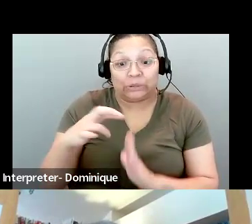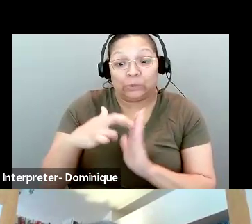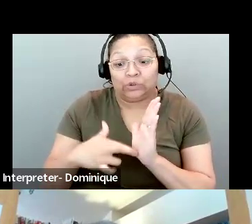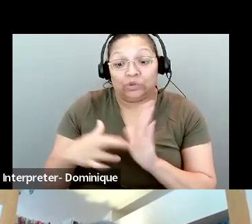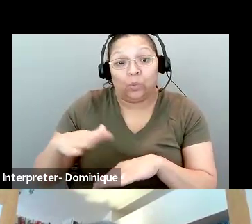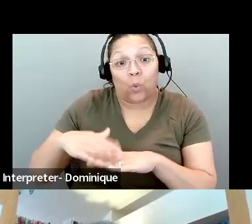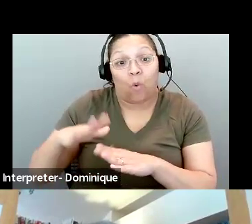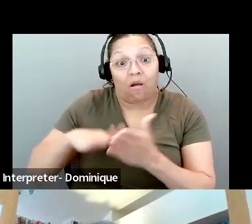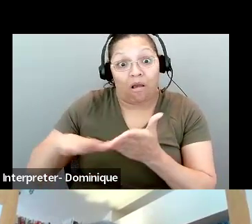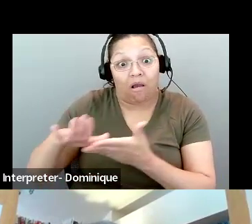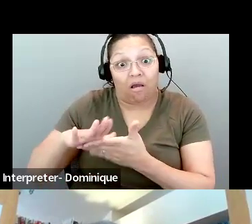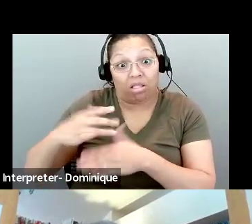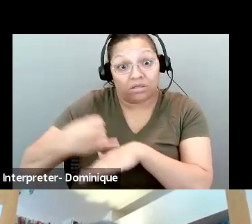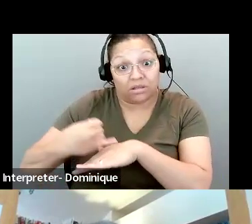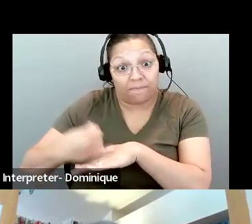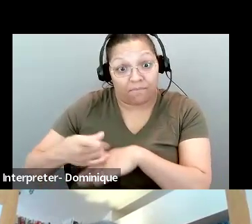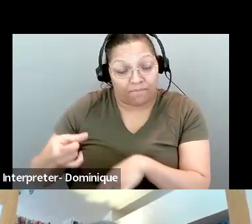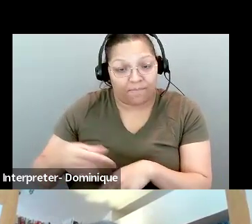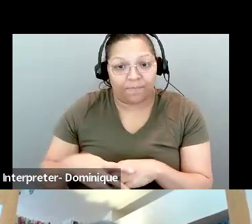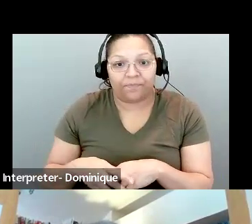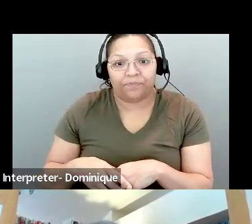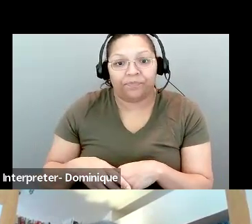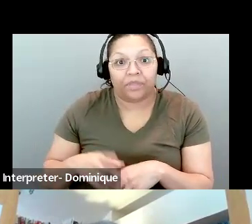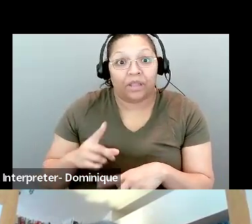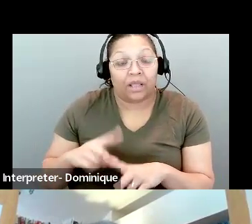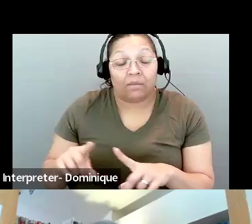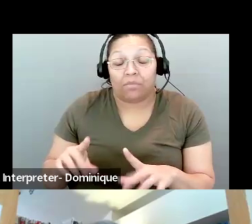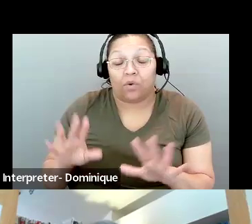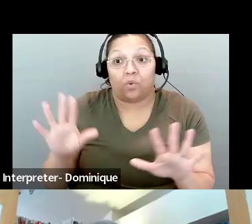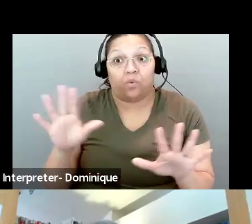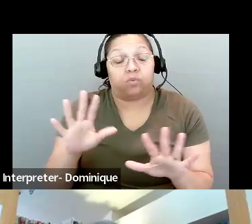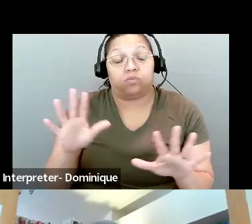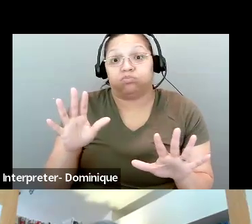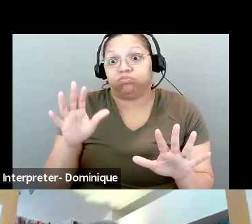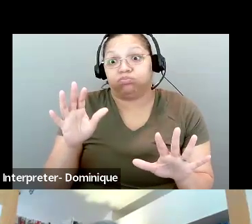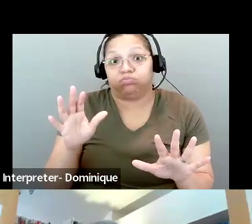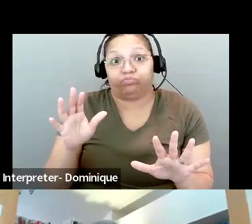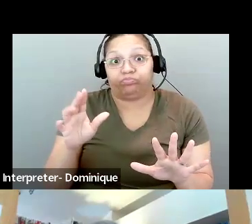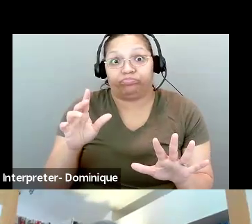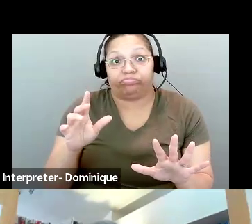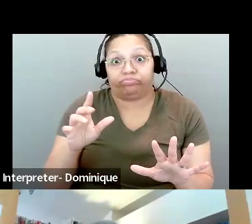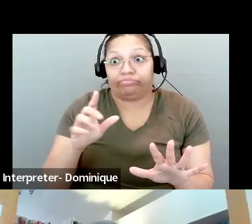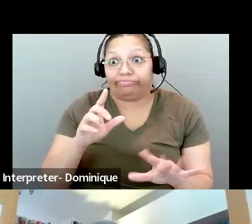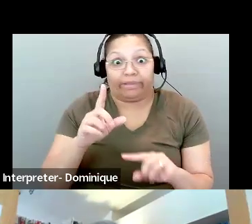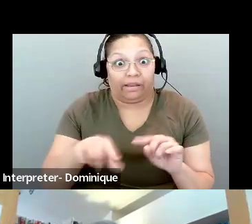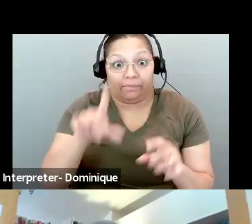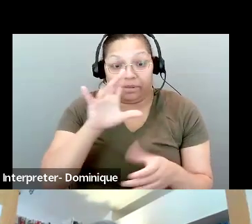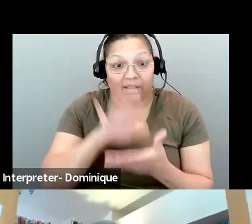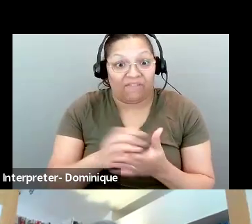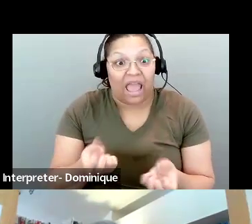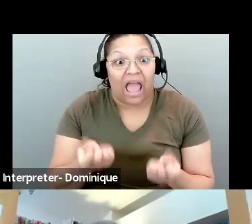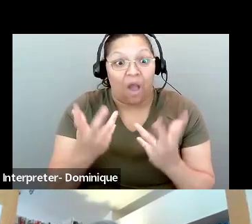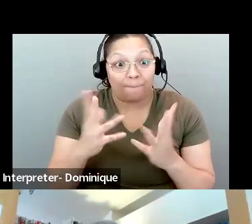campuses, and it is unbelievable how many college kids are